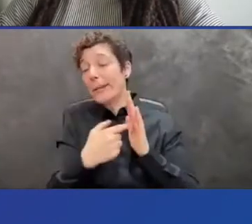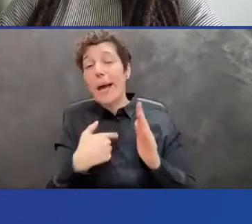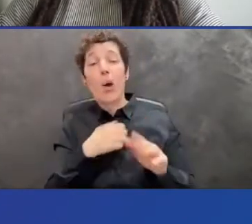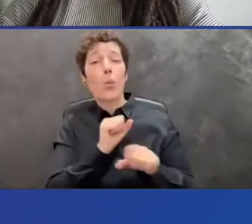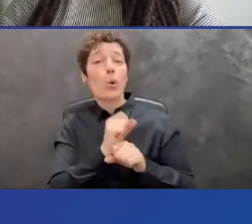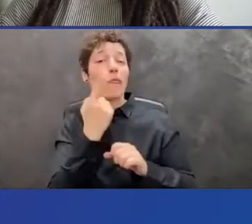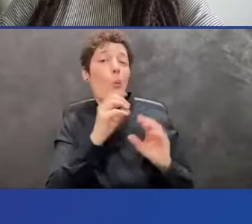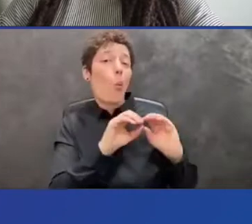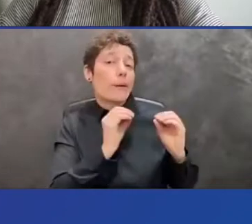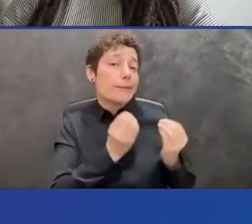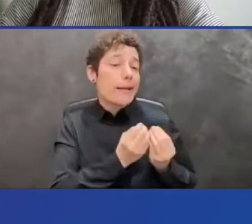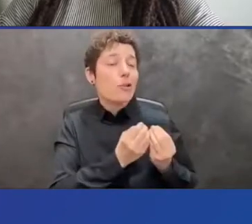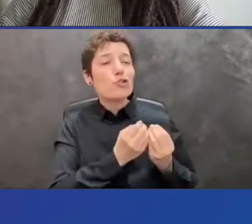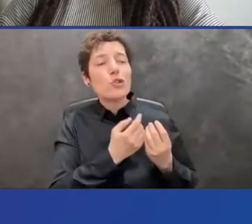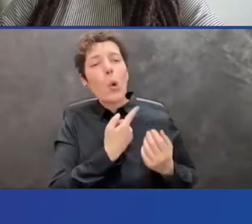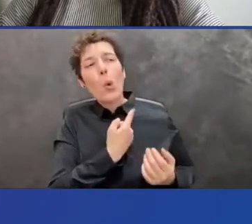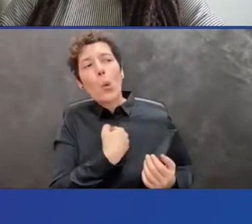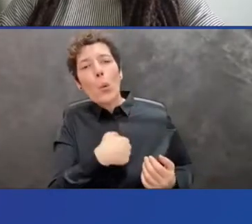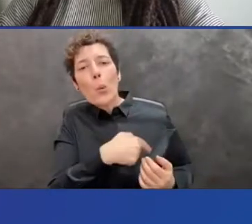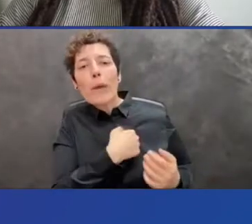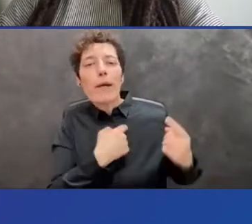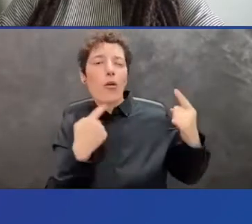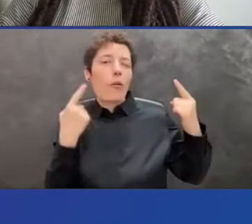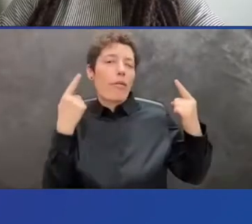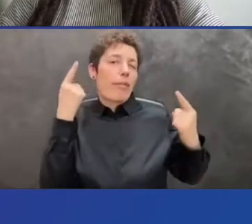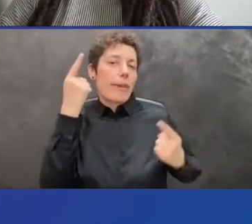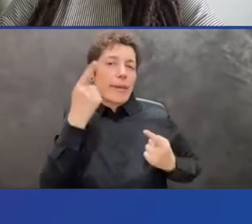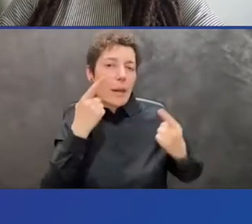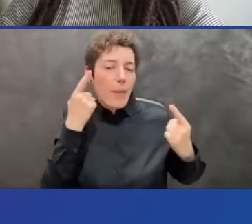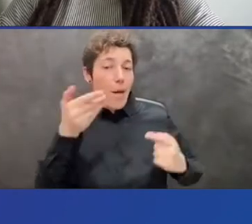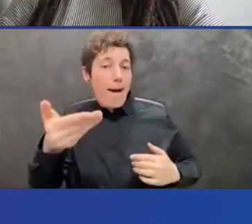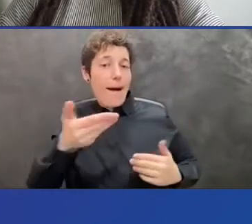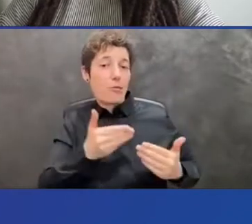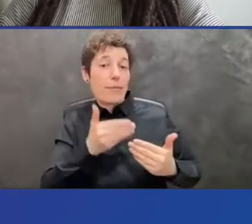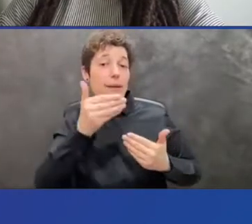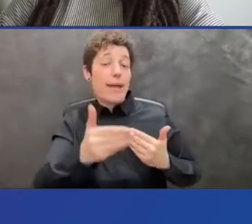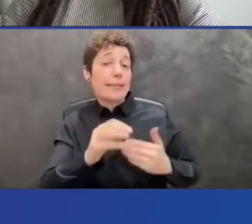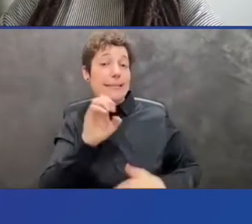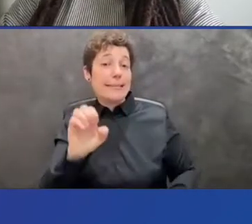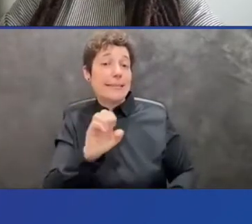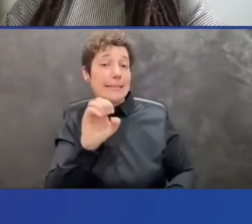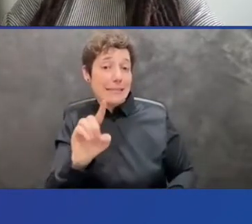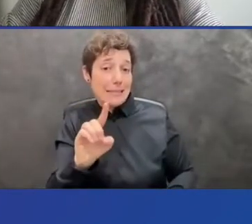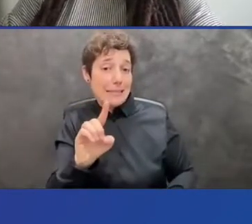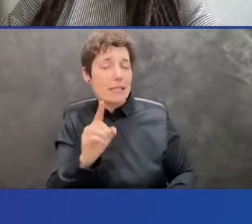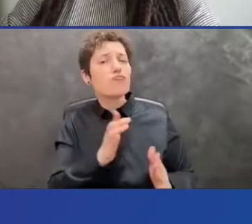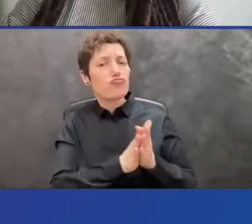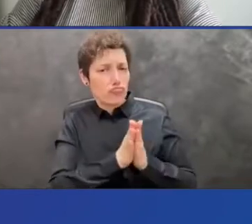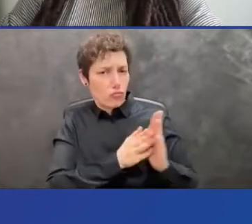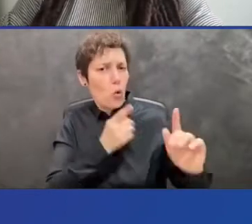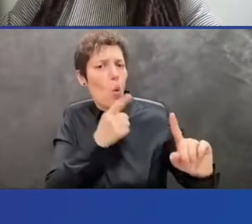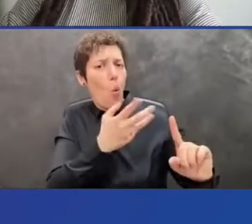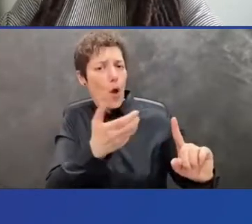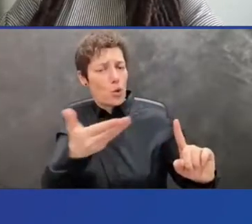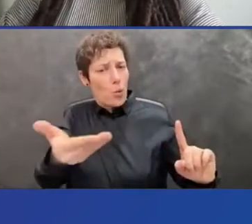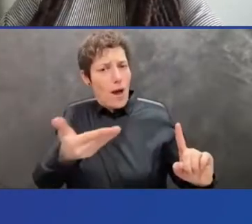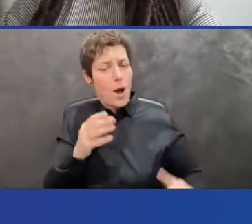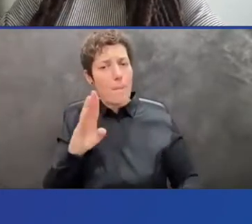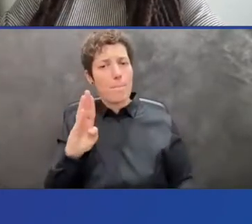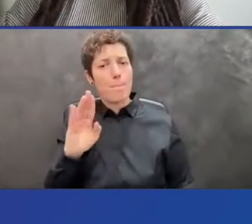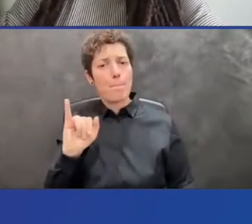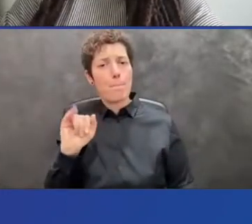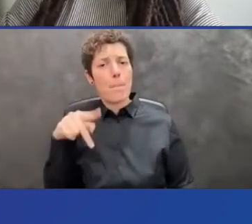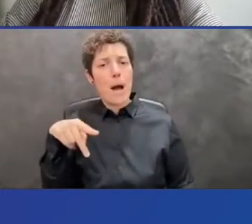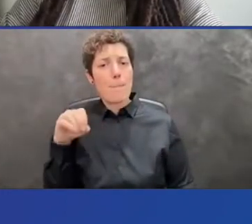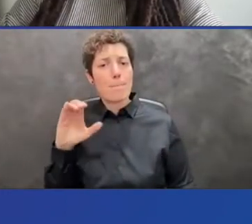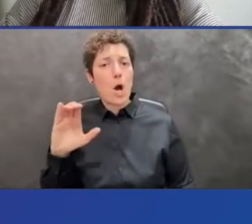we're contemplating the next executive director, we want to hire a BIPOC ED. Okay. But